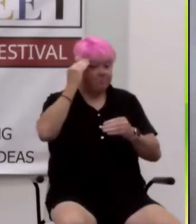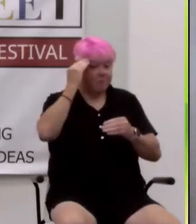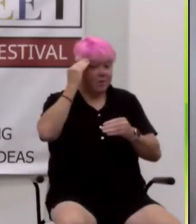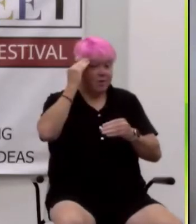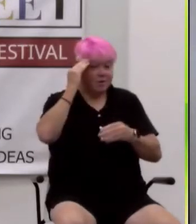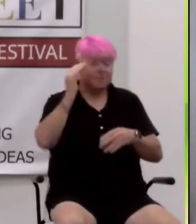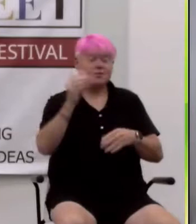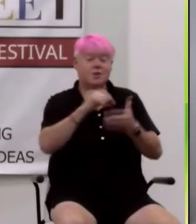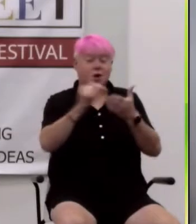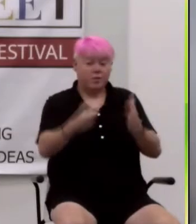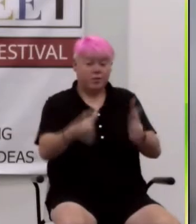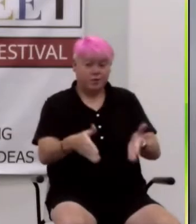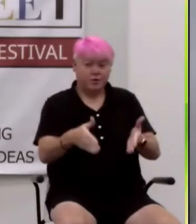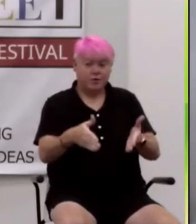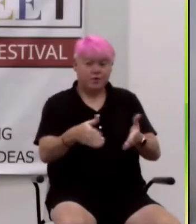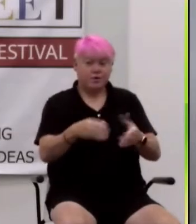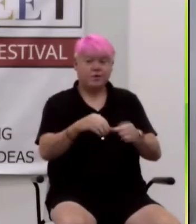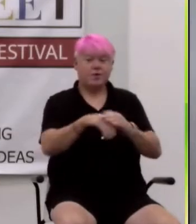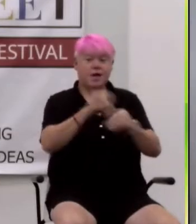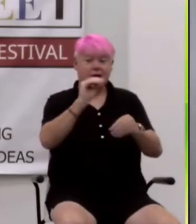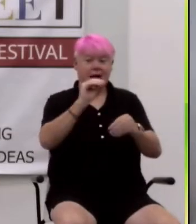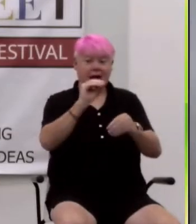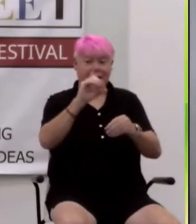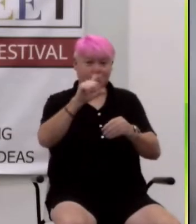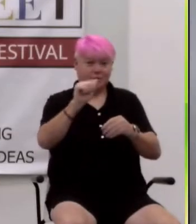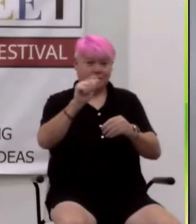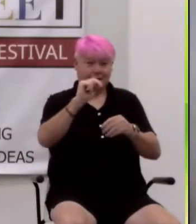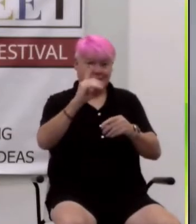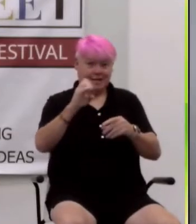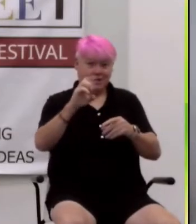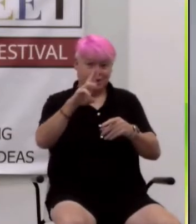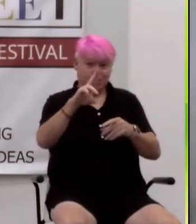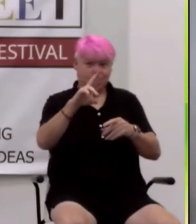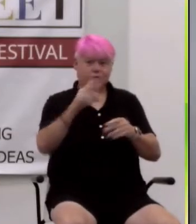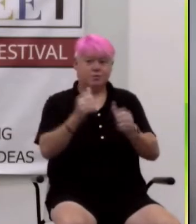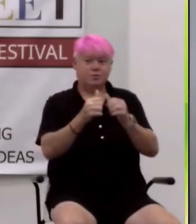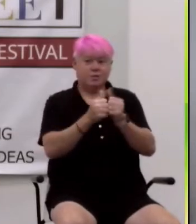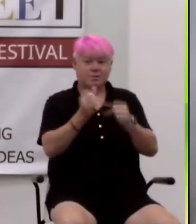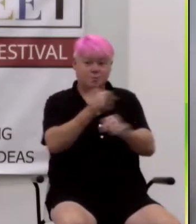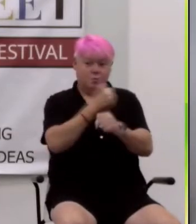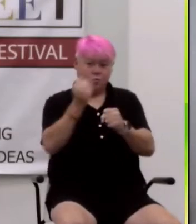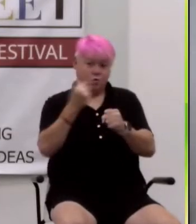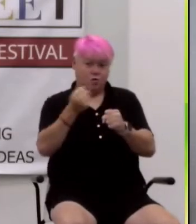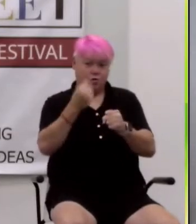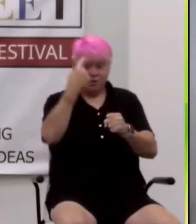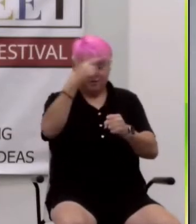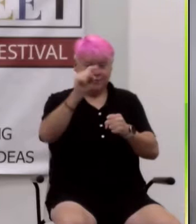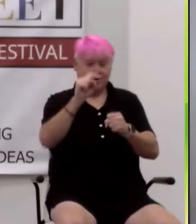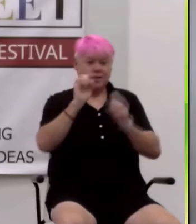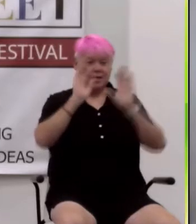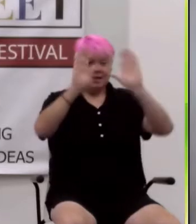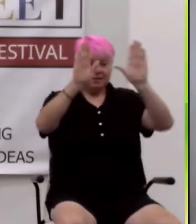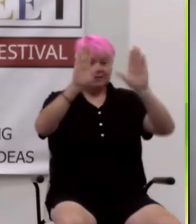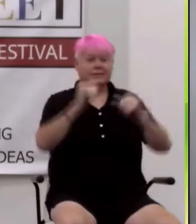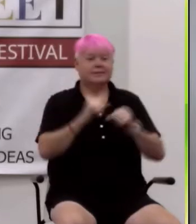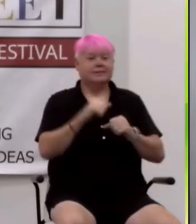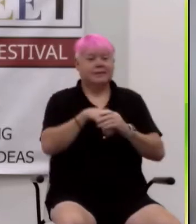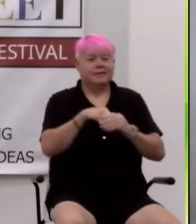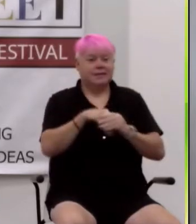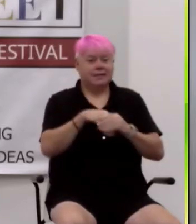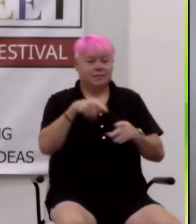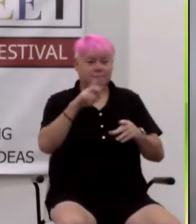acclaimed author of The Outlander, which won the Dashiell Hammond Prize for Literary Excellence in Crime Writing,